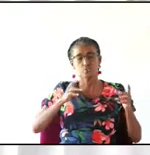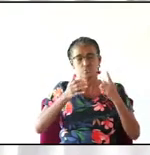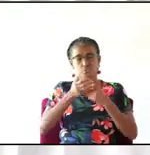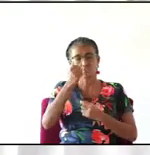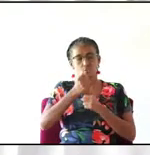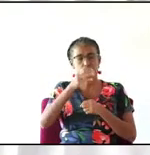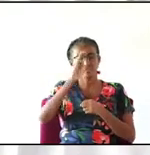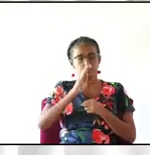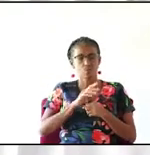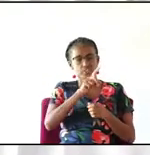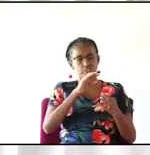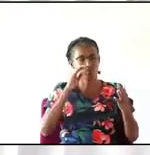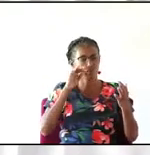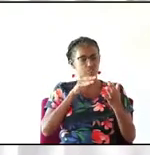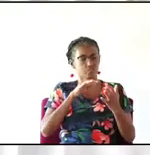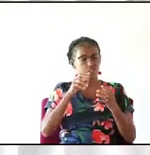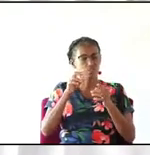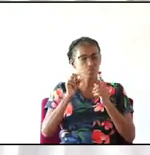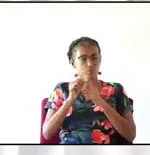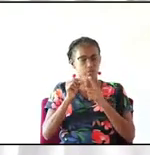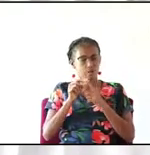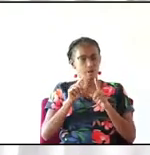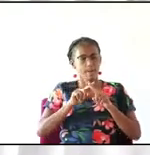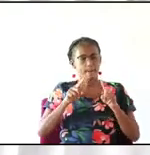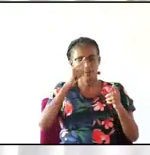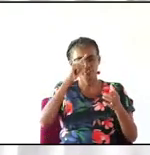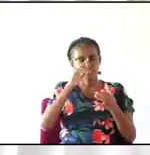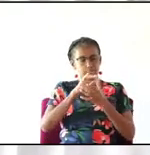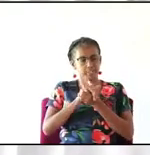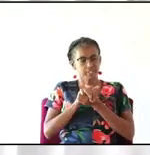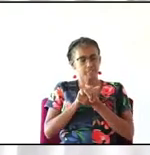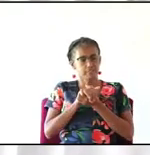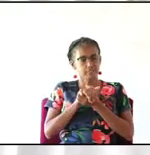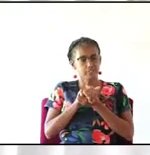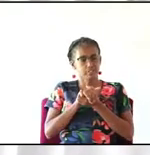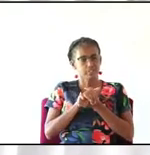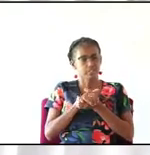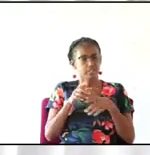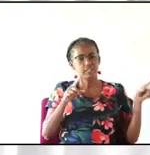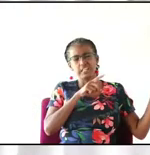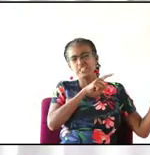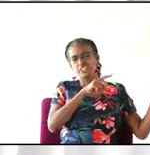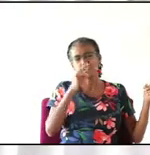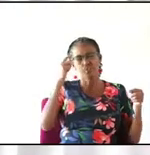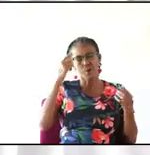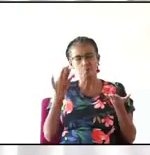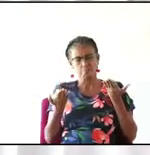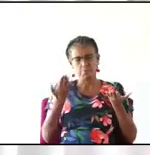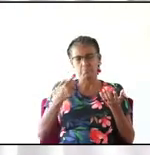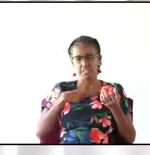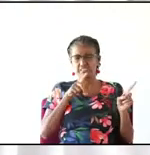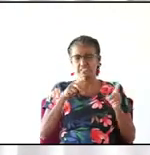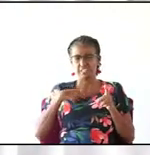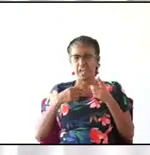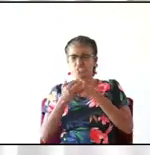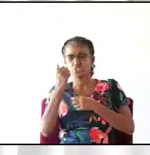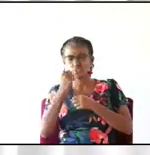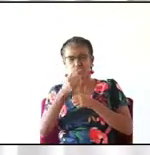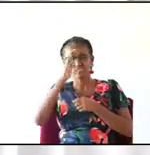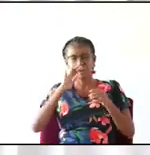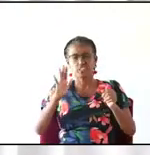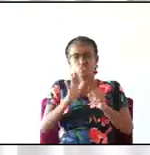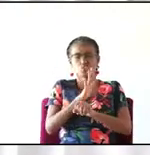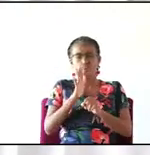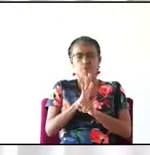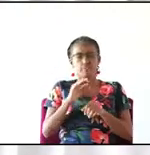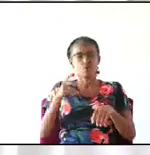and I believed. But the question is, did I trust him enough for my situation at this point?